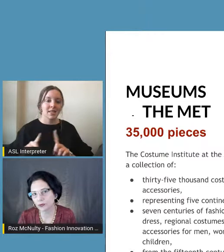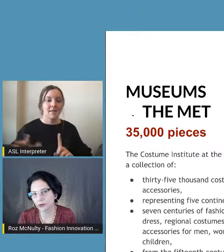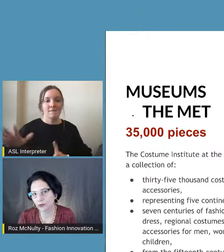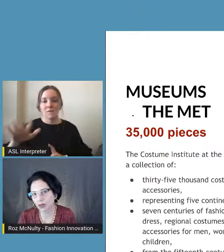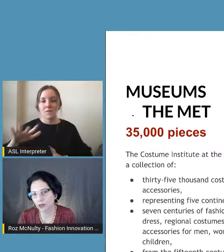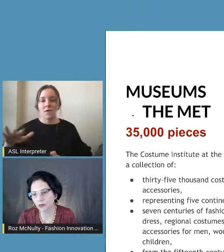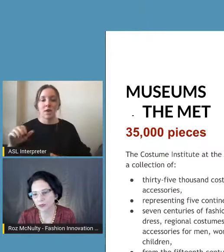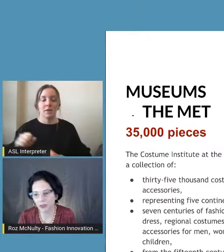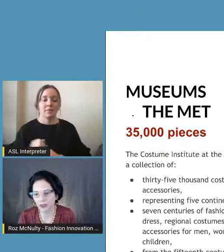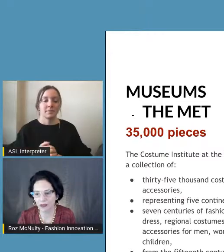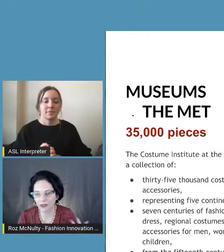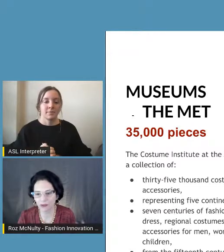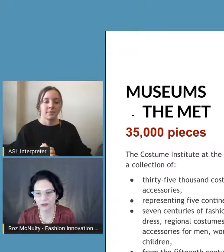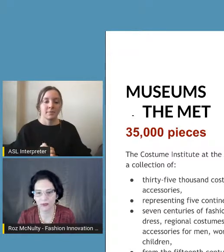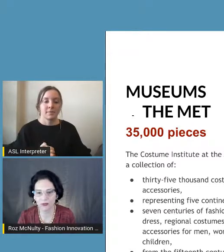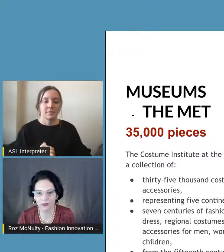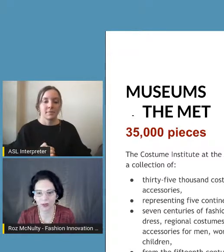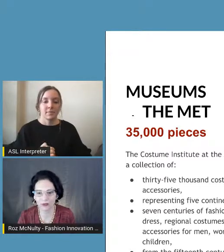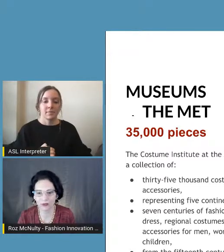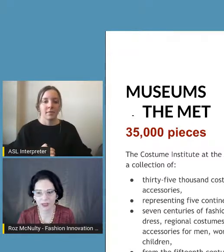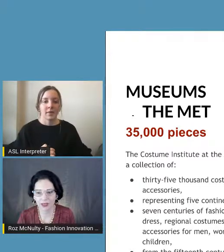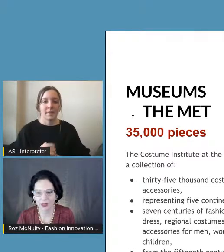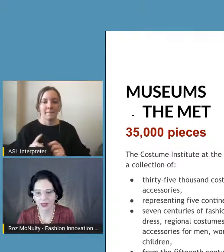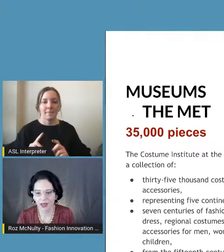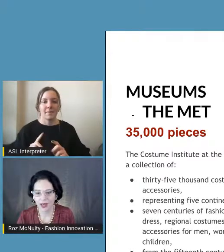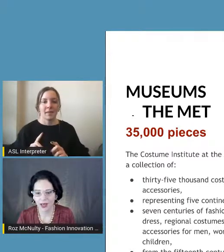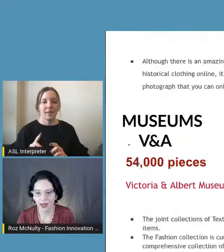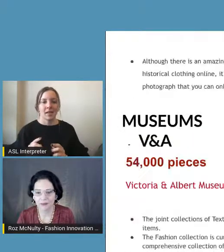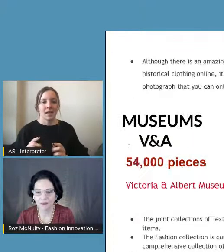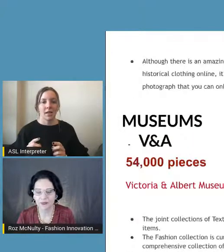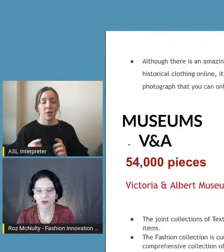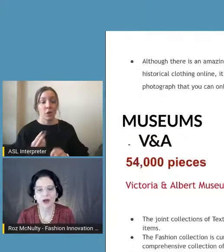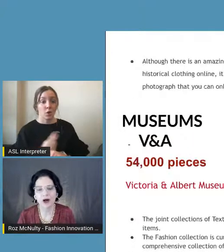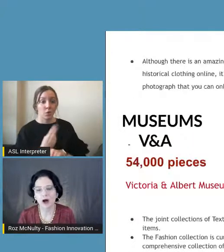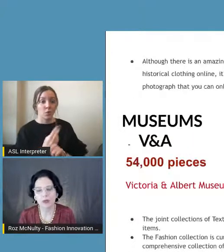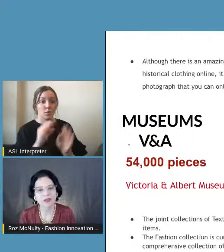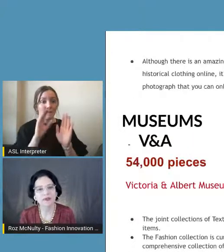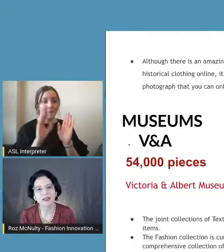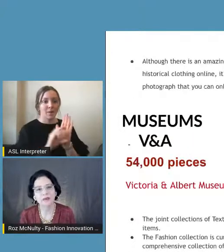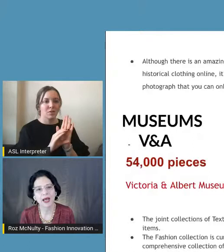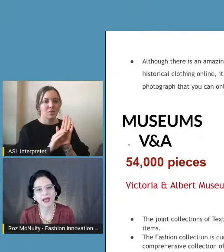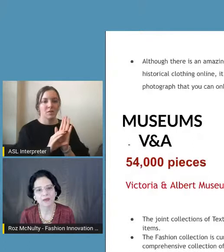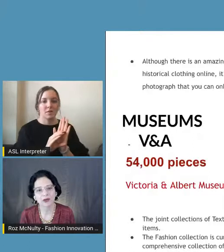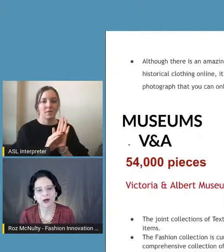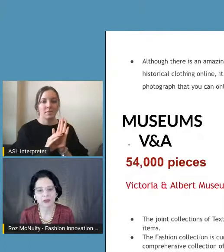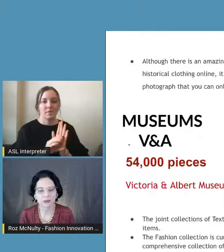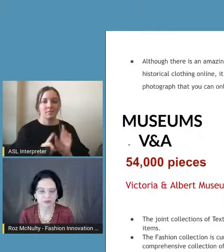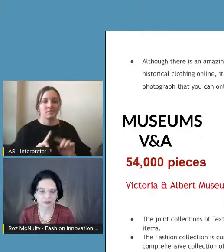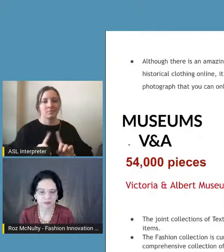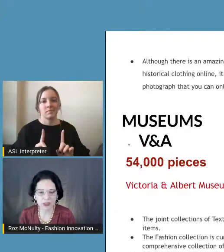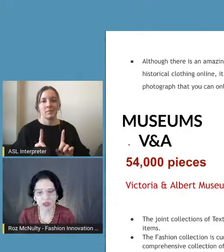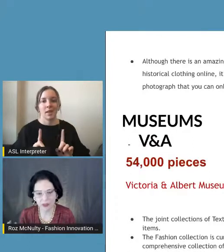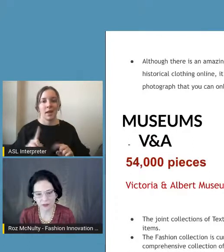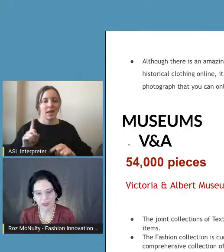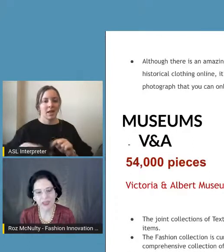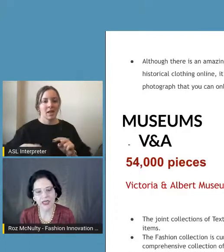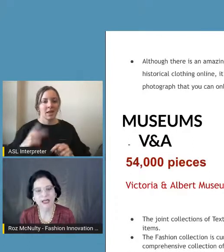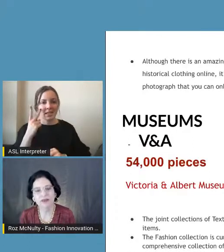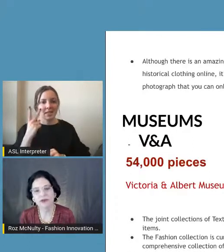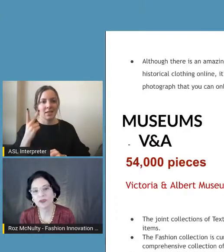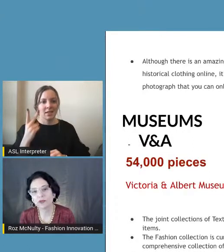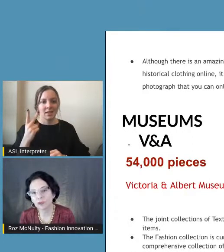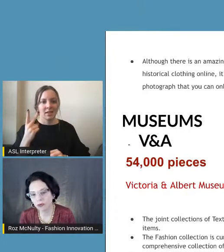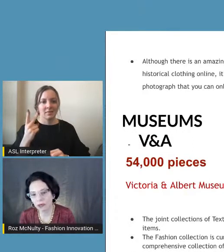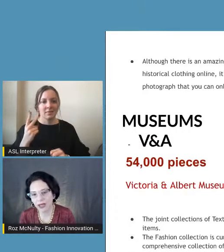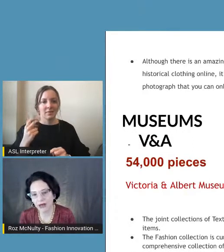multiple photographs, but it's just photographs. You're not always seeing the back of a garment. The V&A